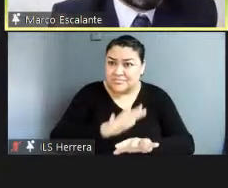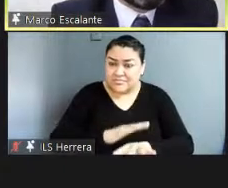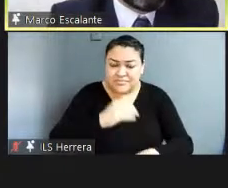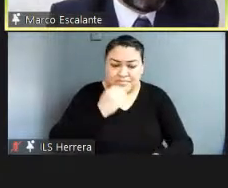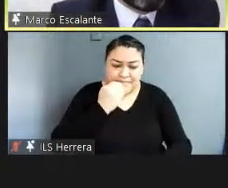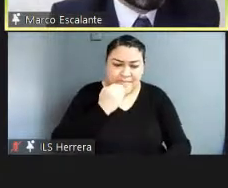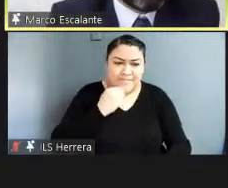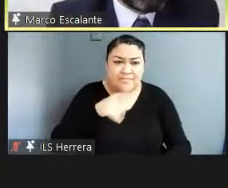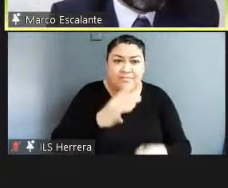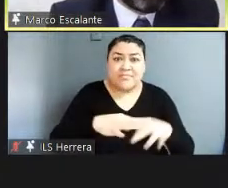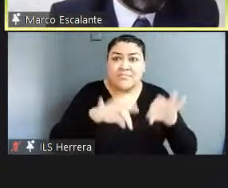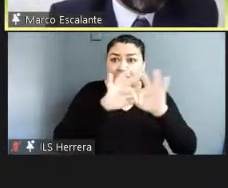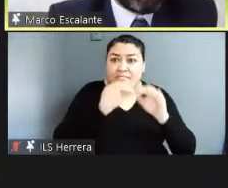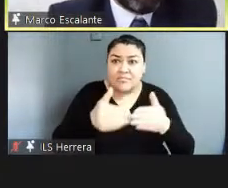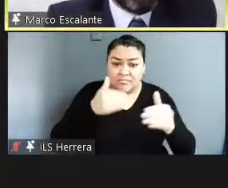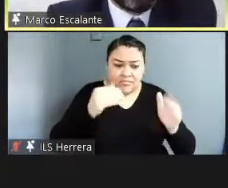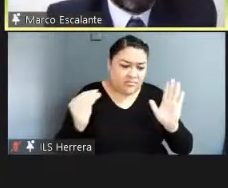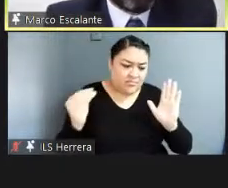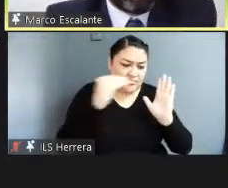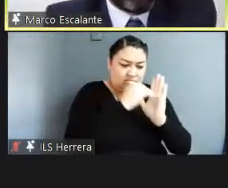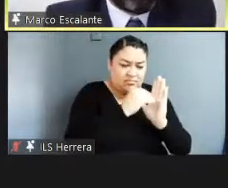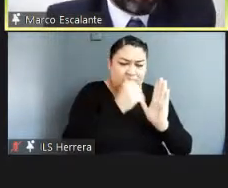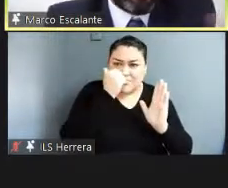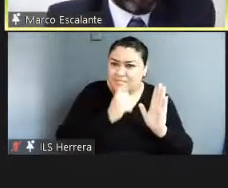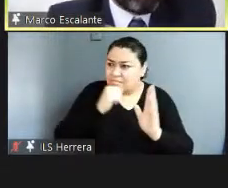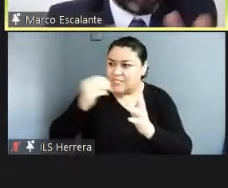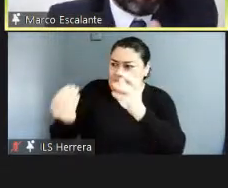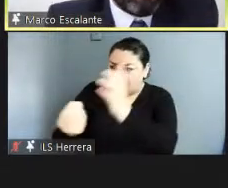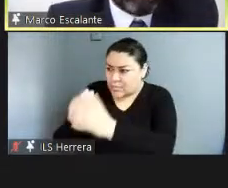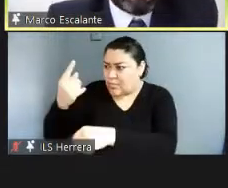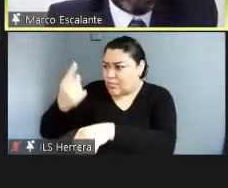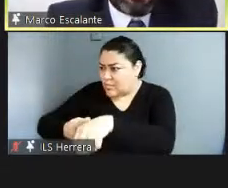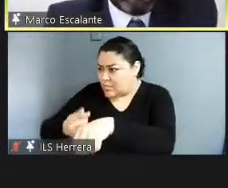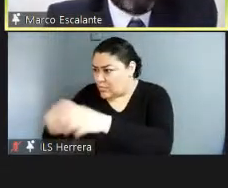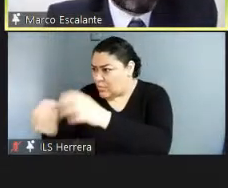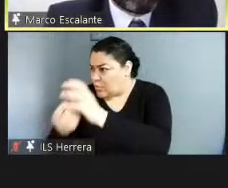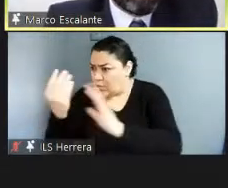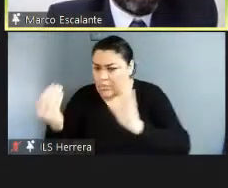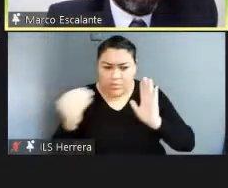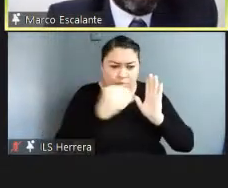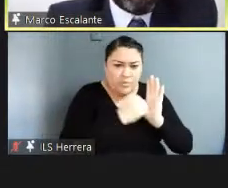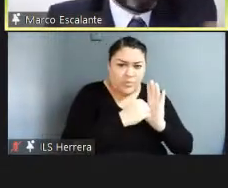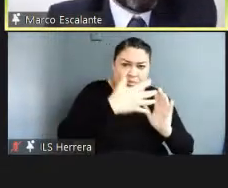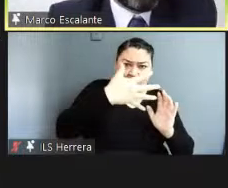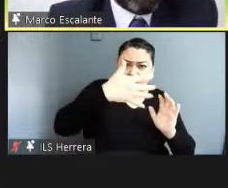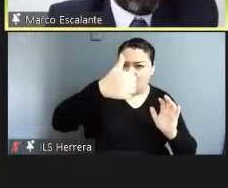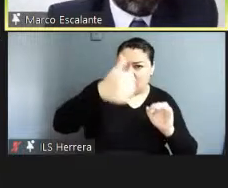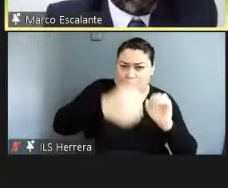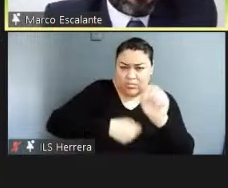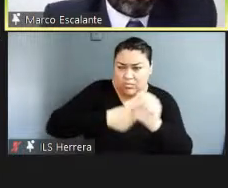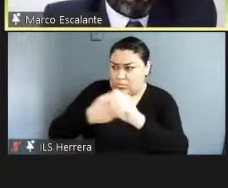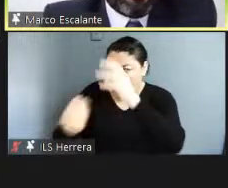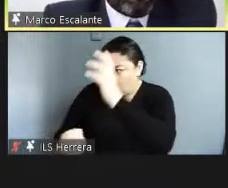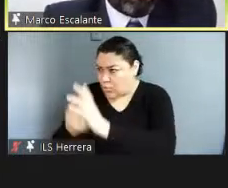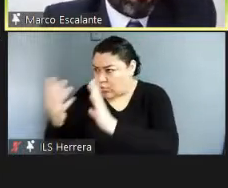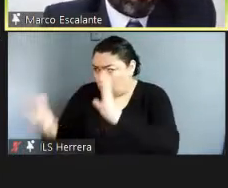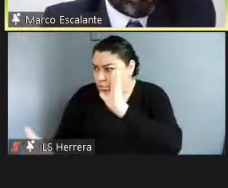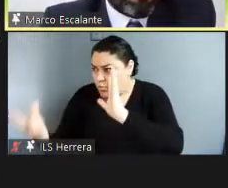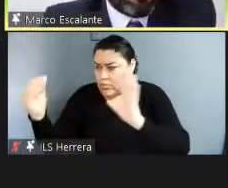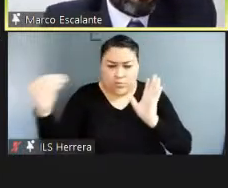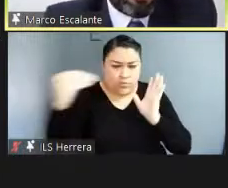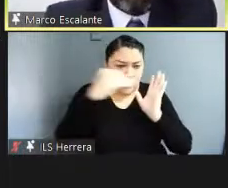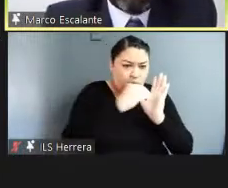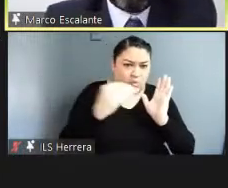changed, and we need to consider this when we decide the curriculum. That's why curricula need to be updated periodically